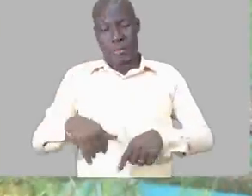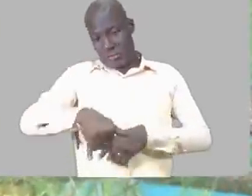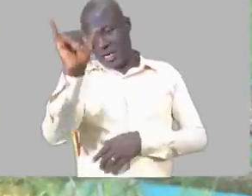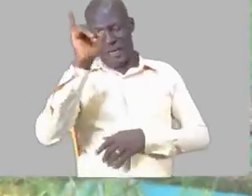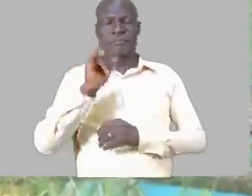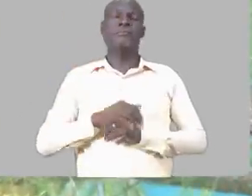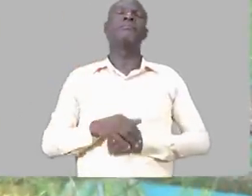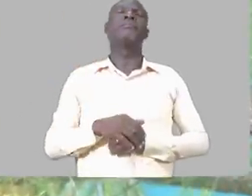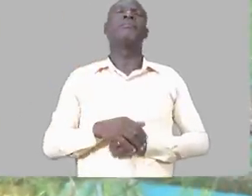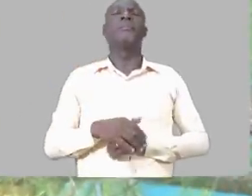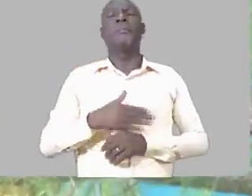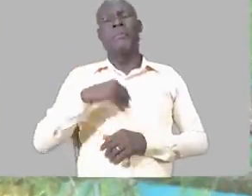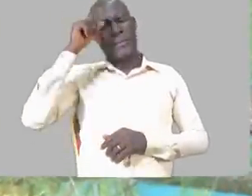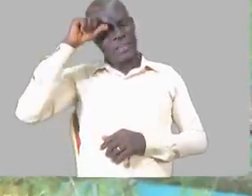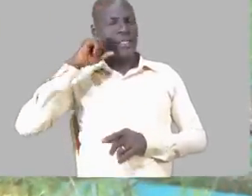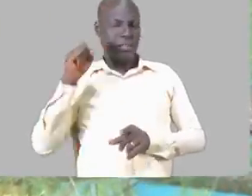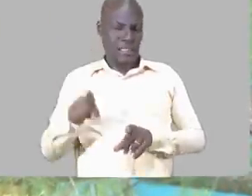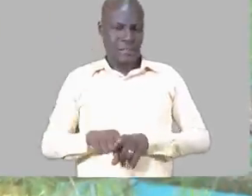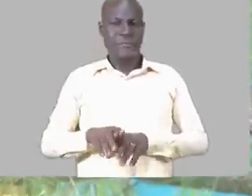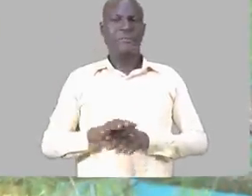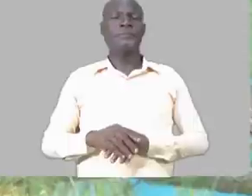kasai me da fopa a wuti ame